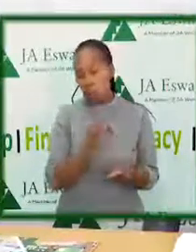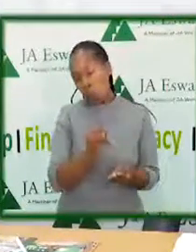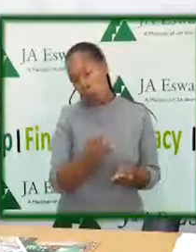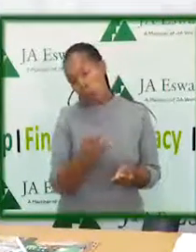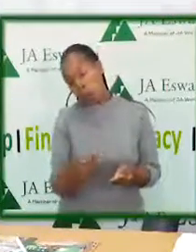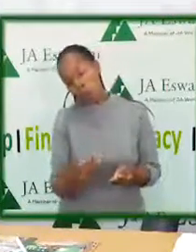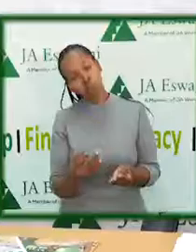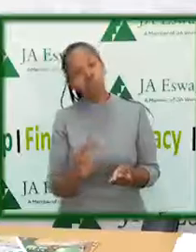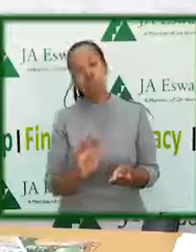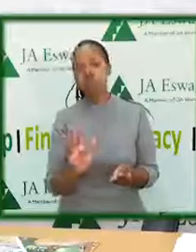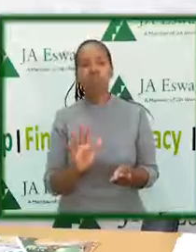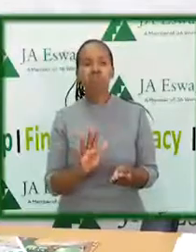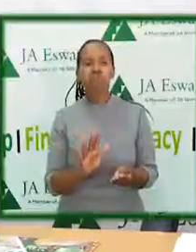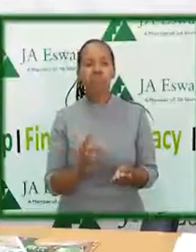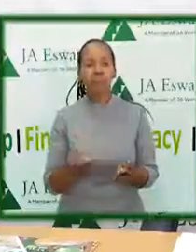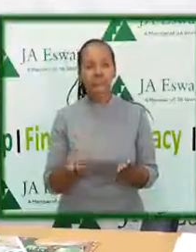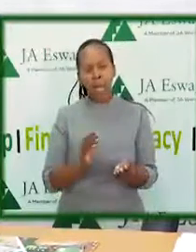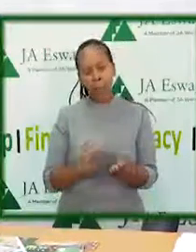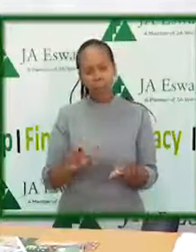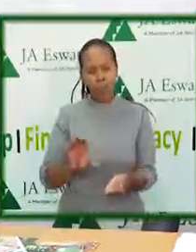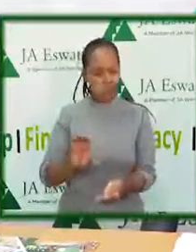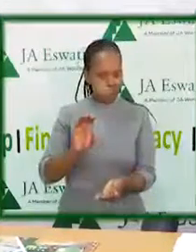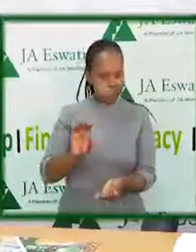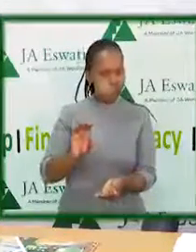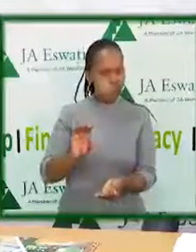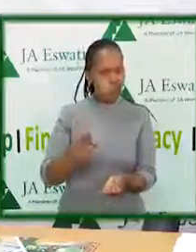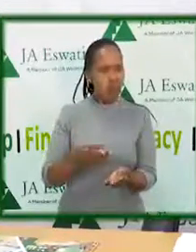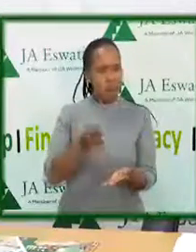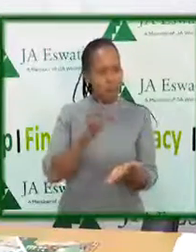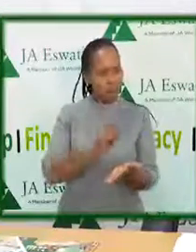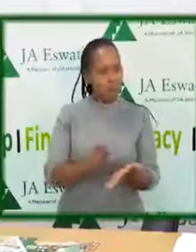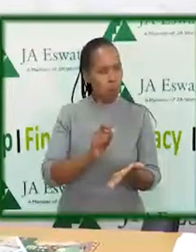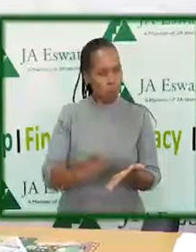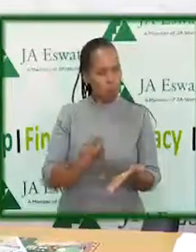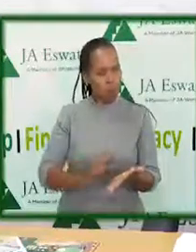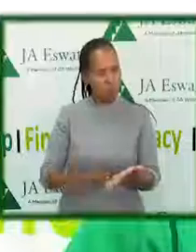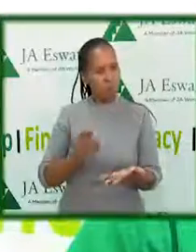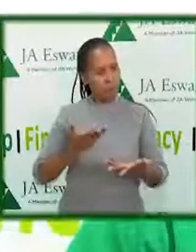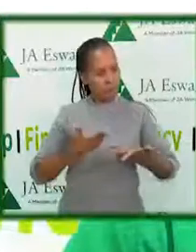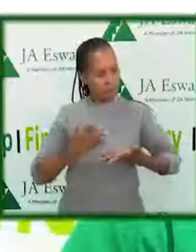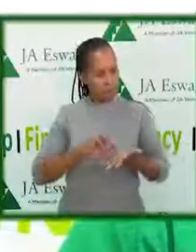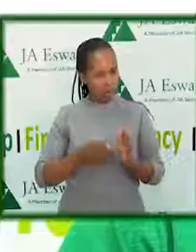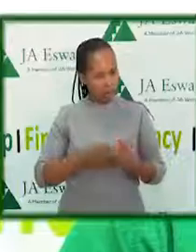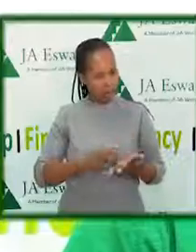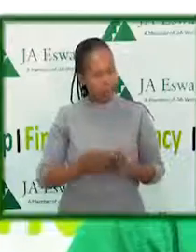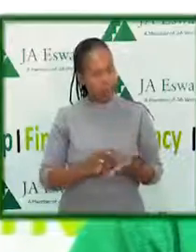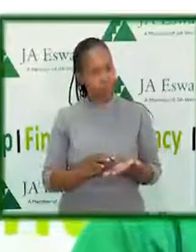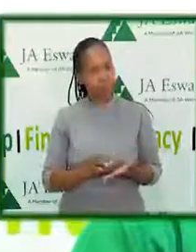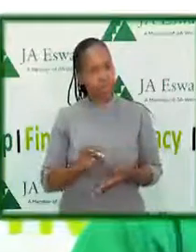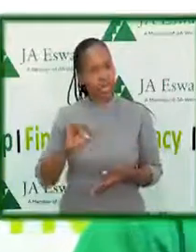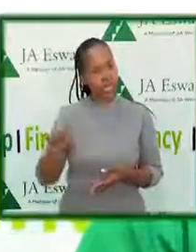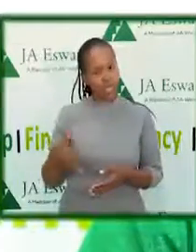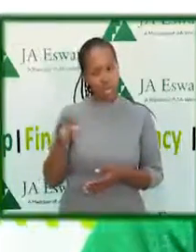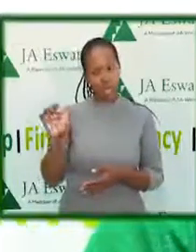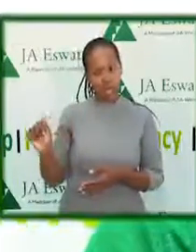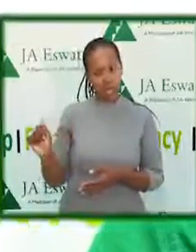quite a number of pages. With the JA Company program, we expect a minimum of